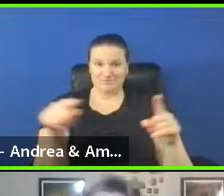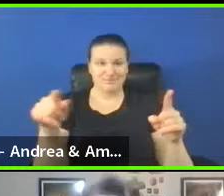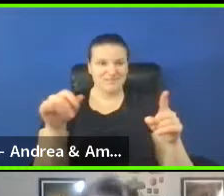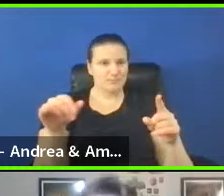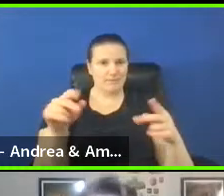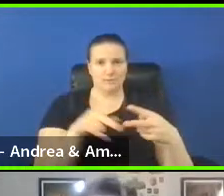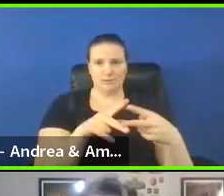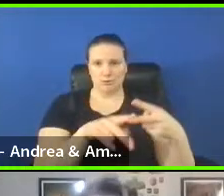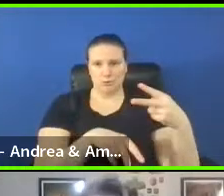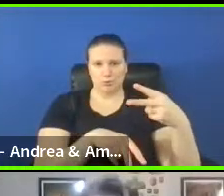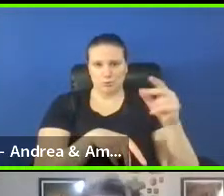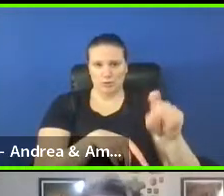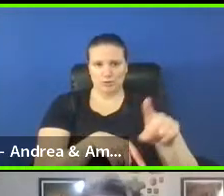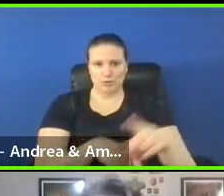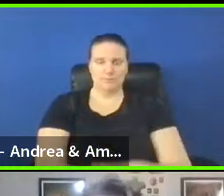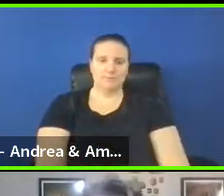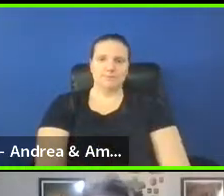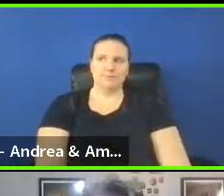first two questions.